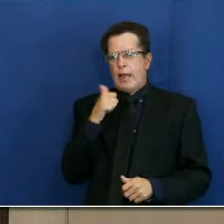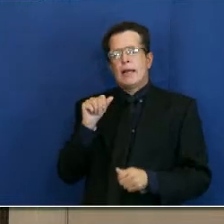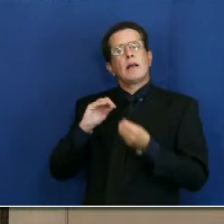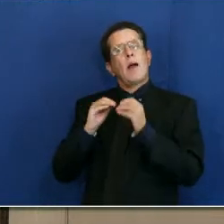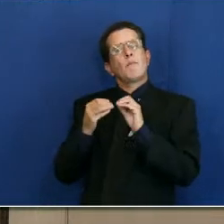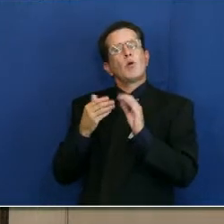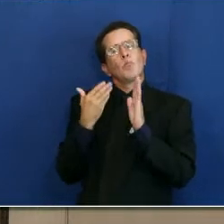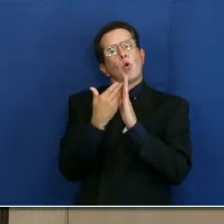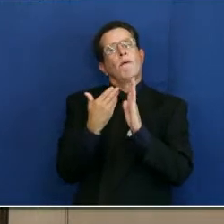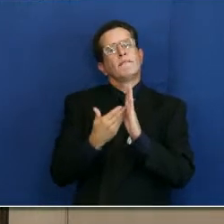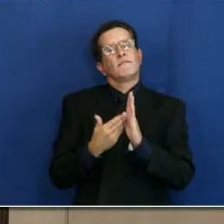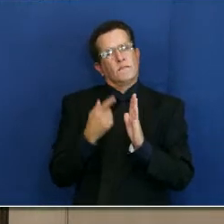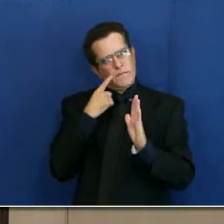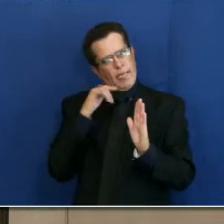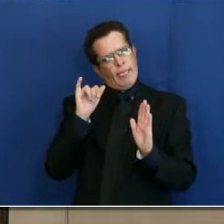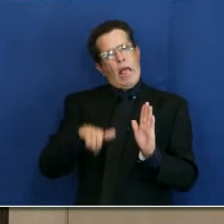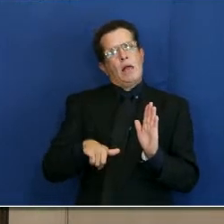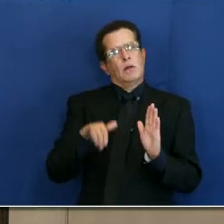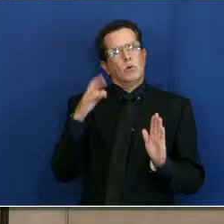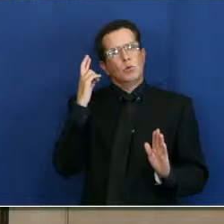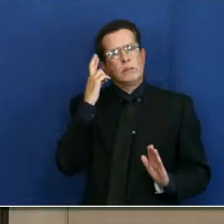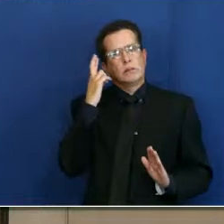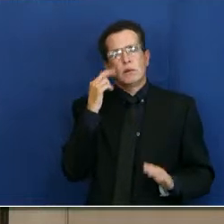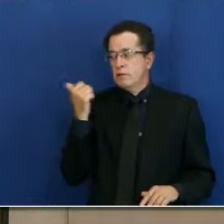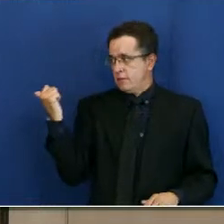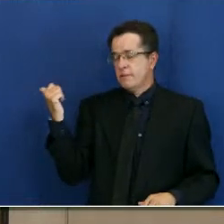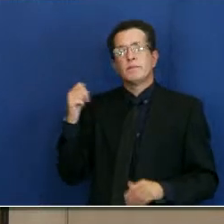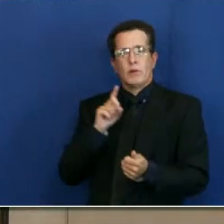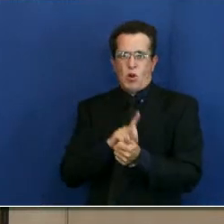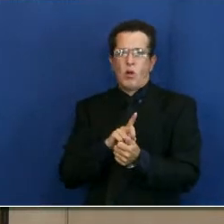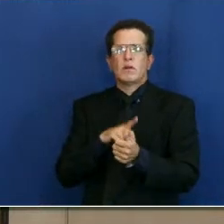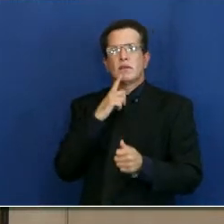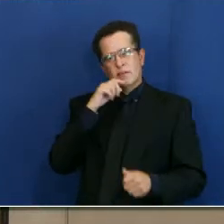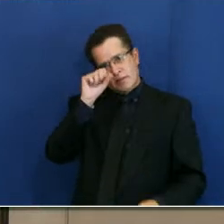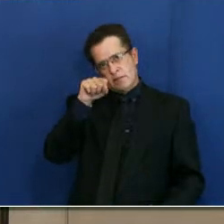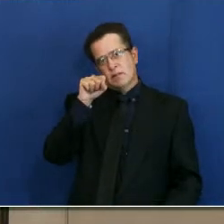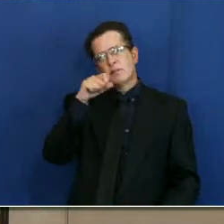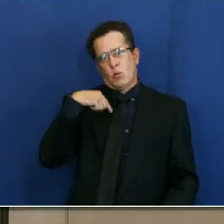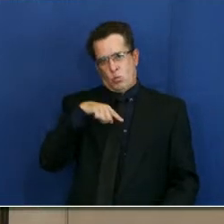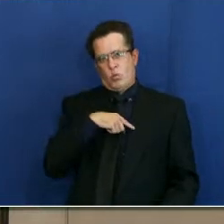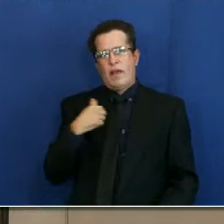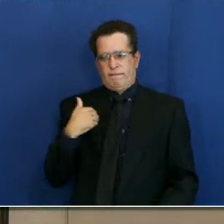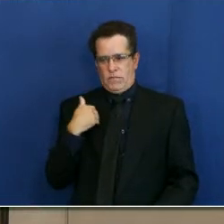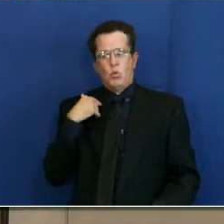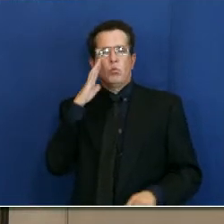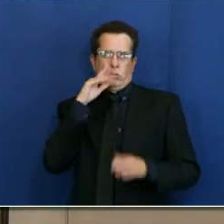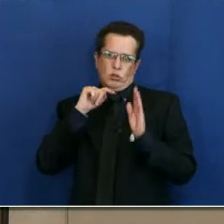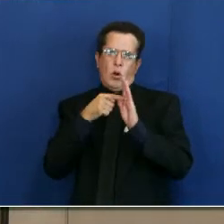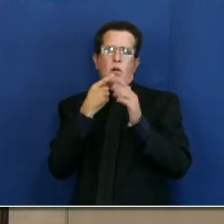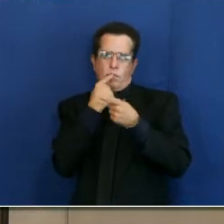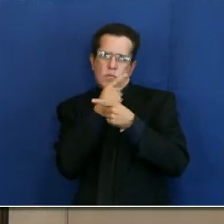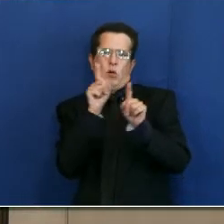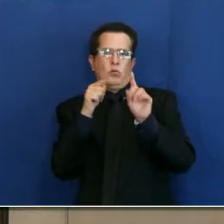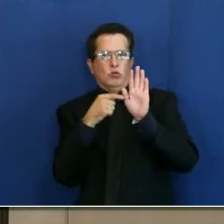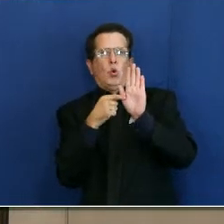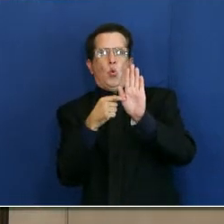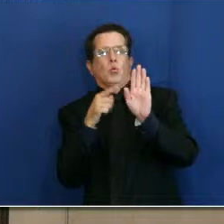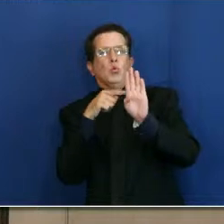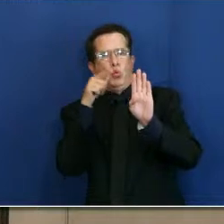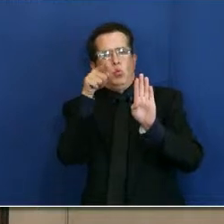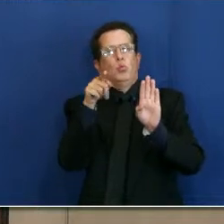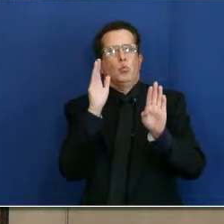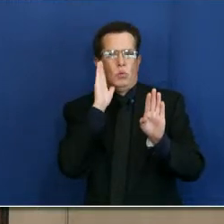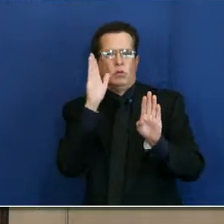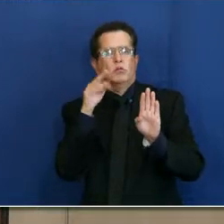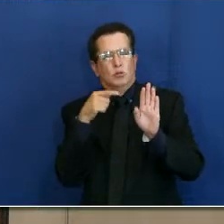on those? Yes, we actually do, and we will start releasing that information shortly. We look